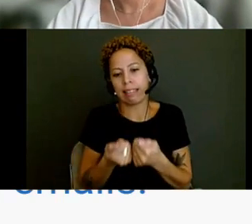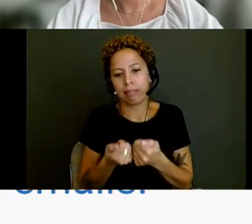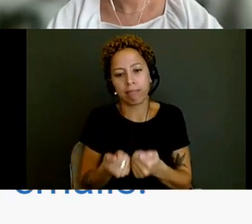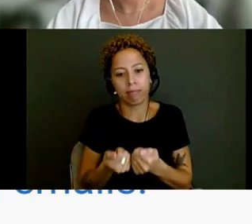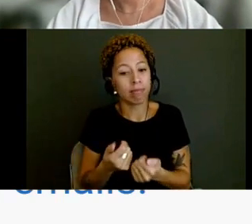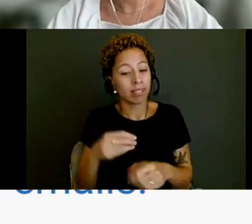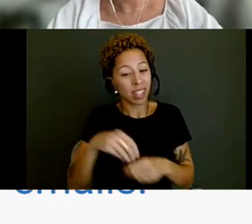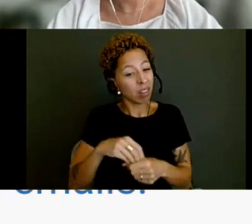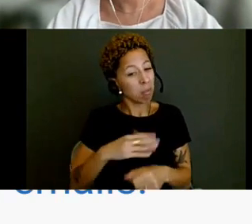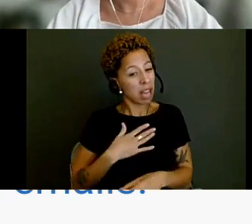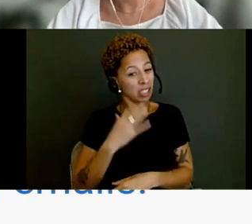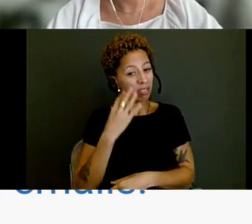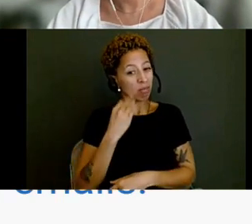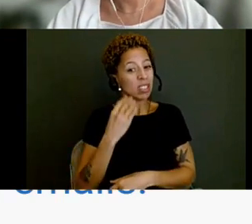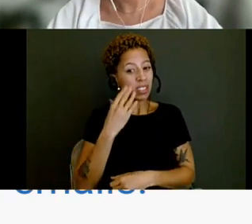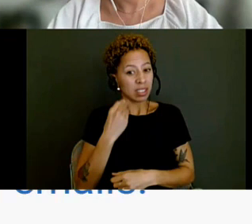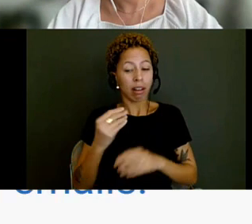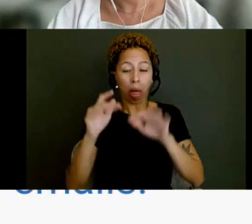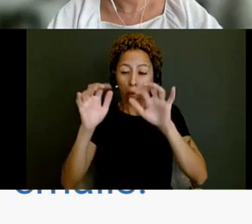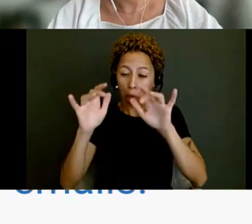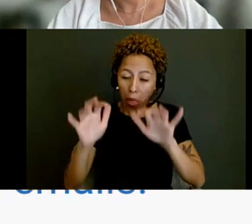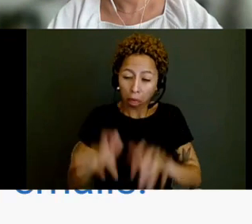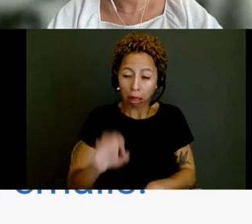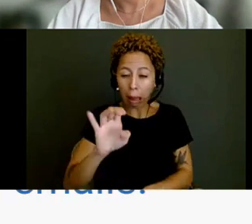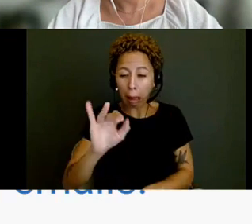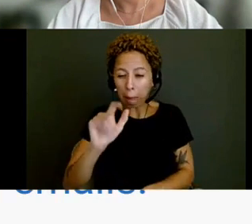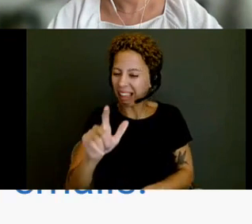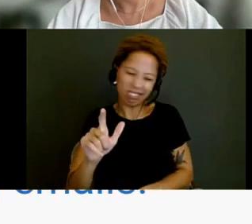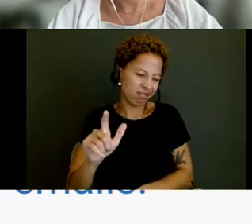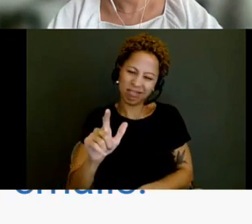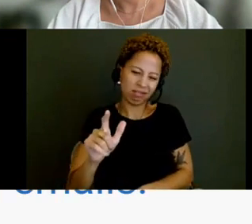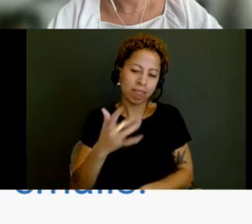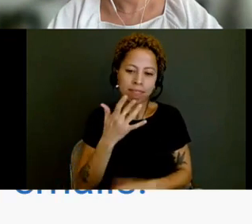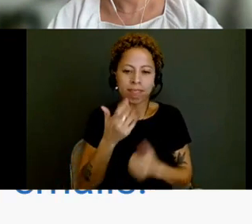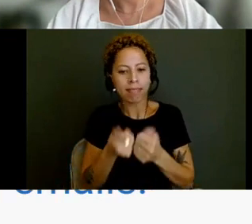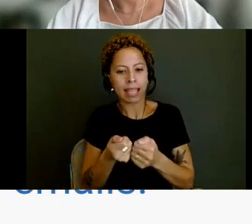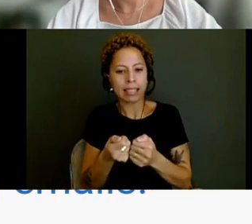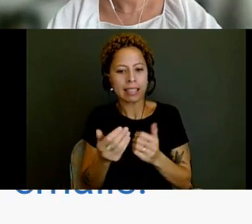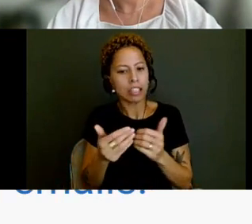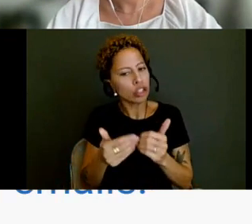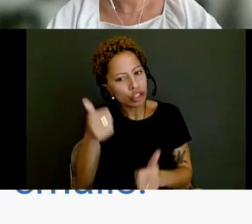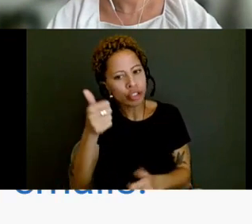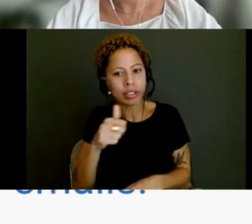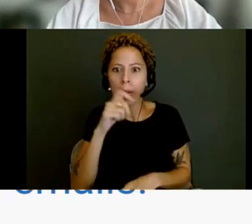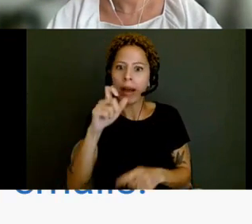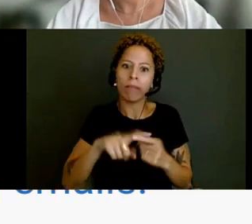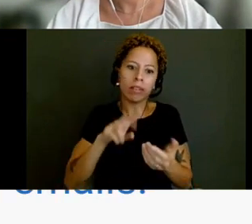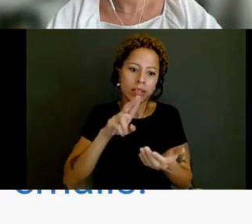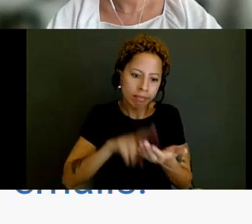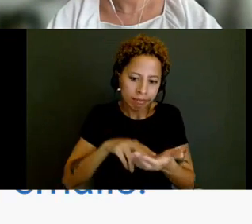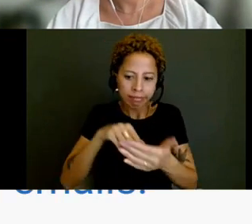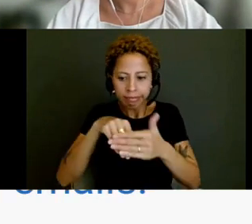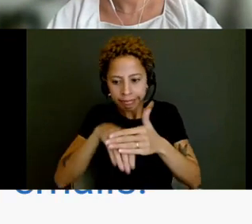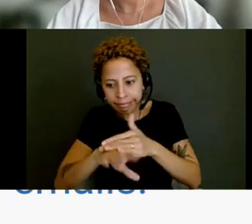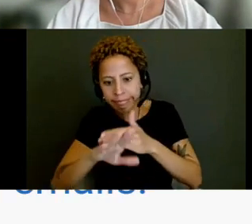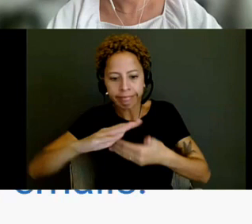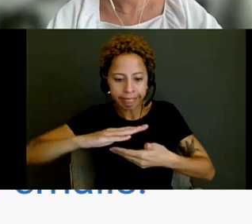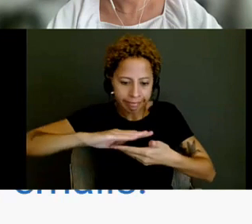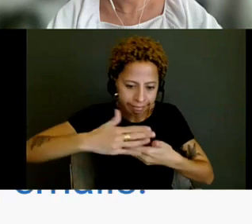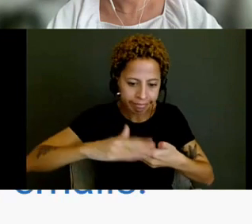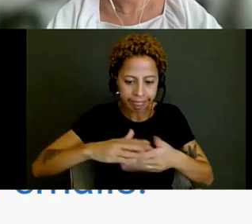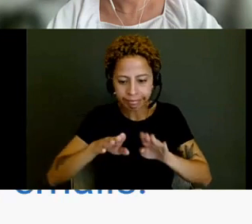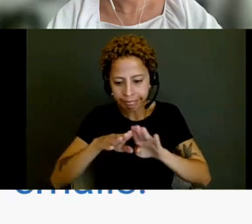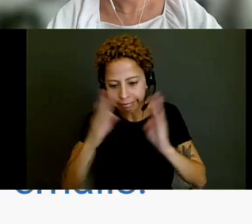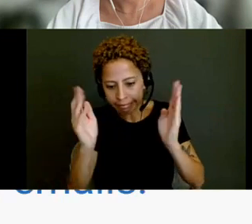preferable to long written emails. You don't have to turn on your laptop and log into your email to get your messages. With the Connect app,